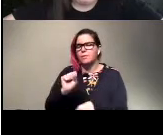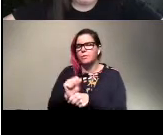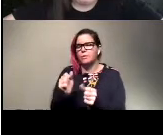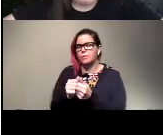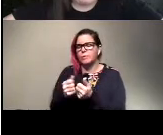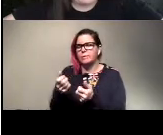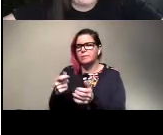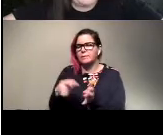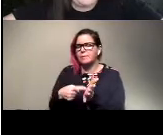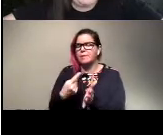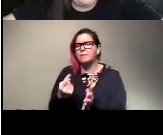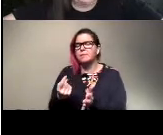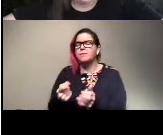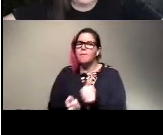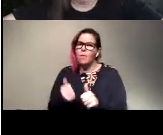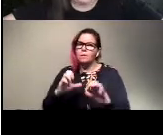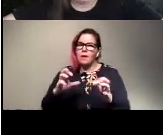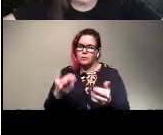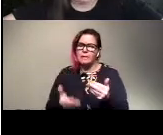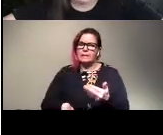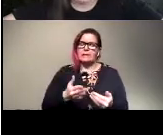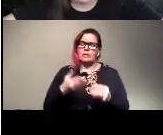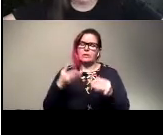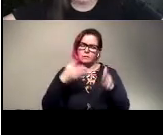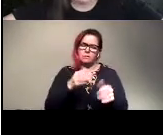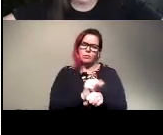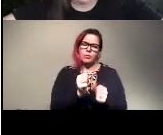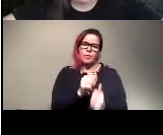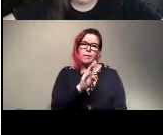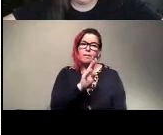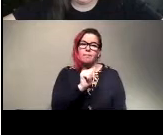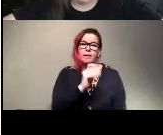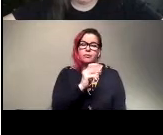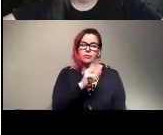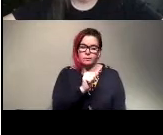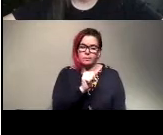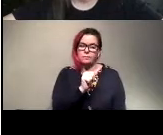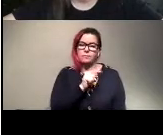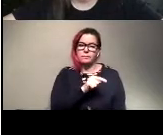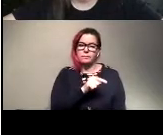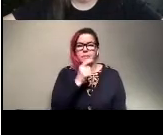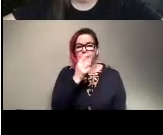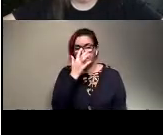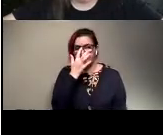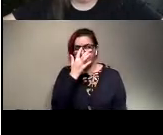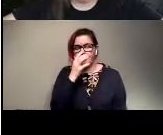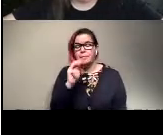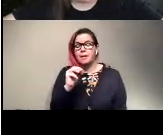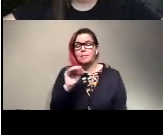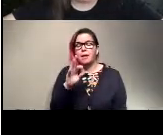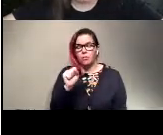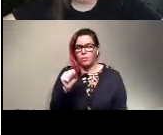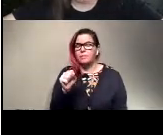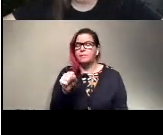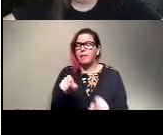we think for most classrooms, it's easier to work with the bacteria. But definitely microbes like fungi are another